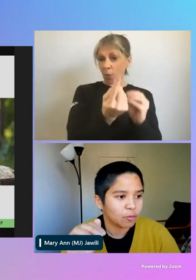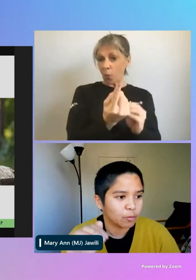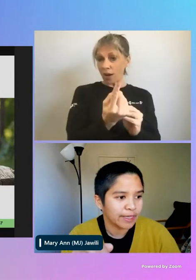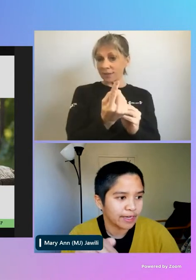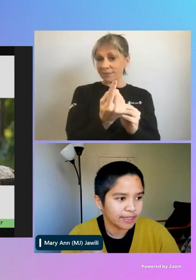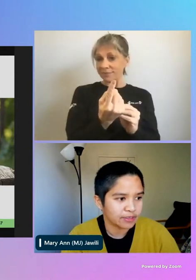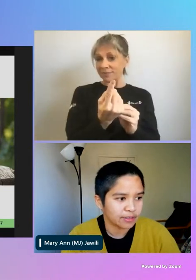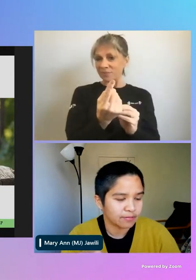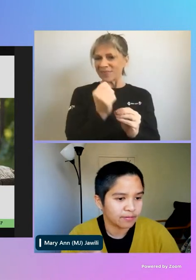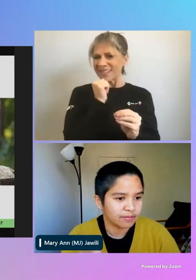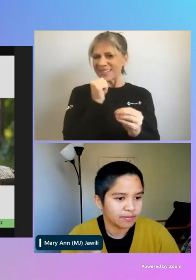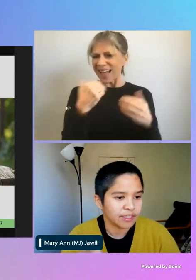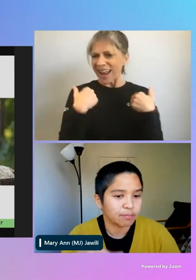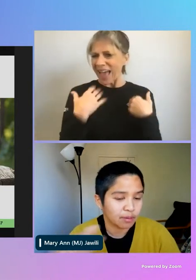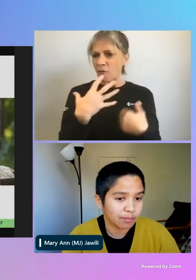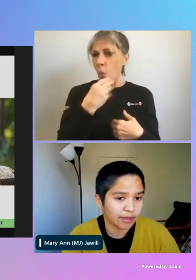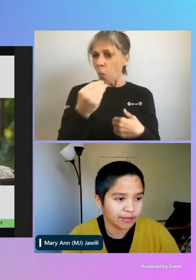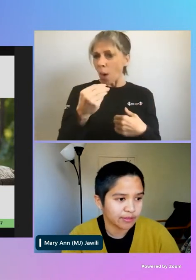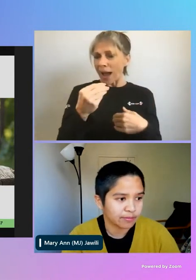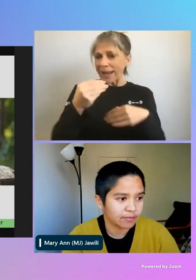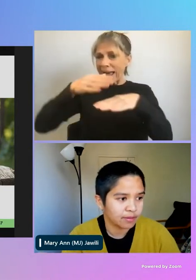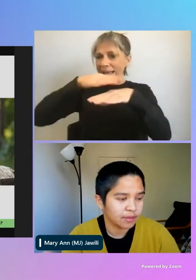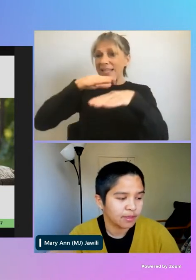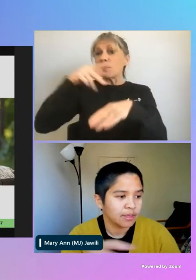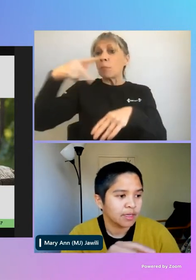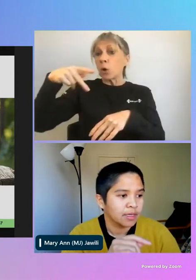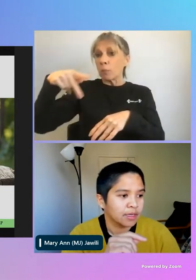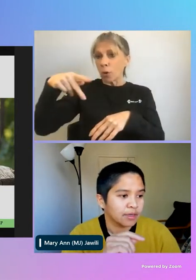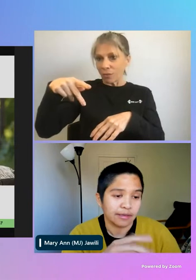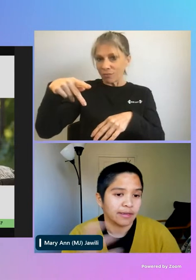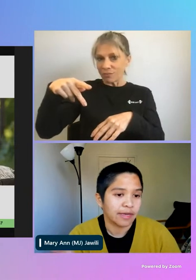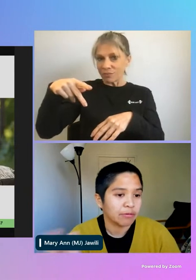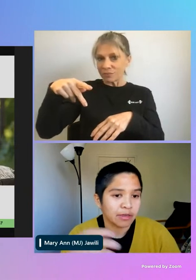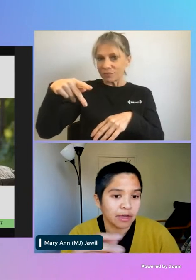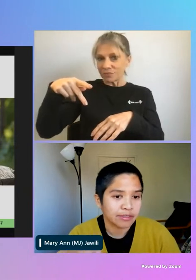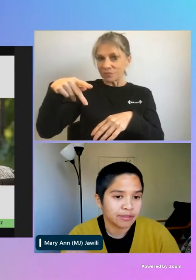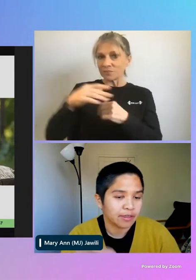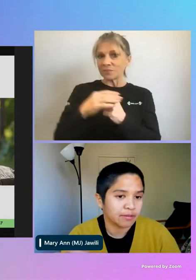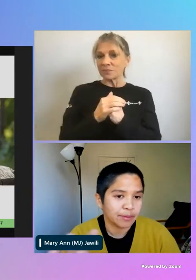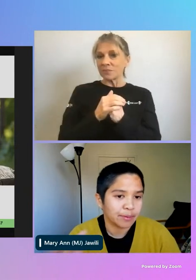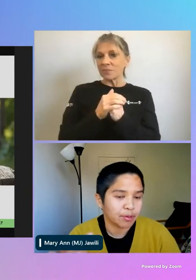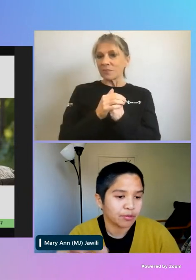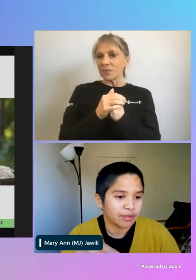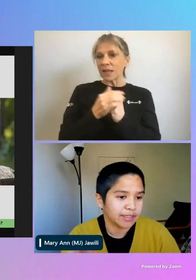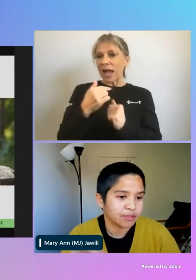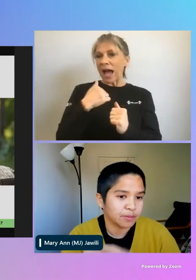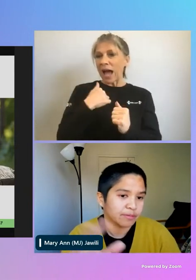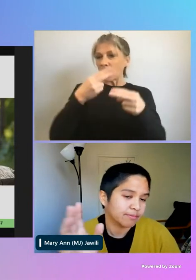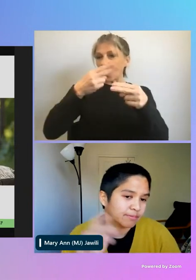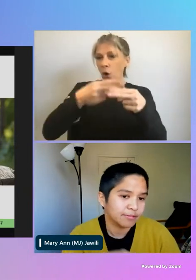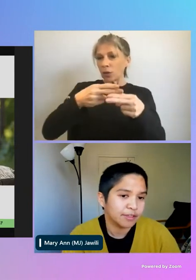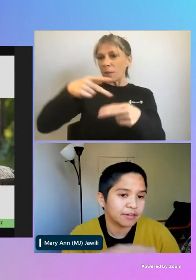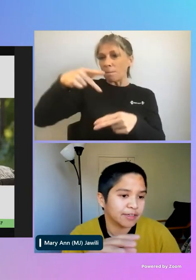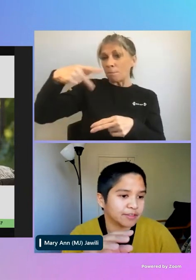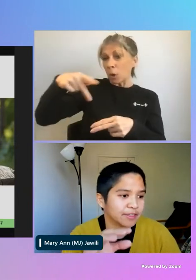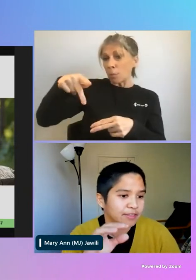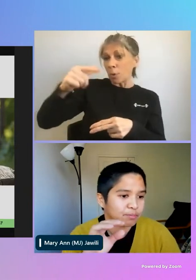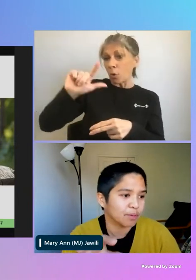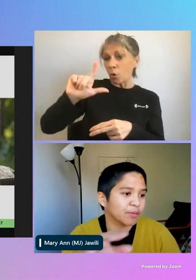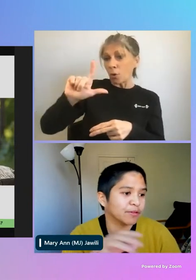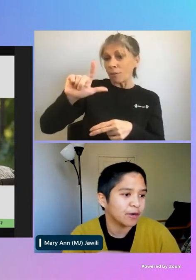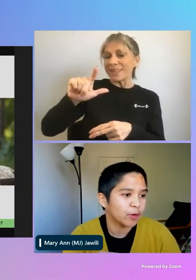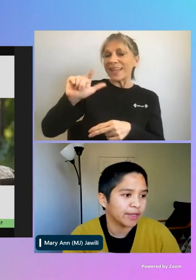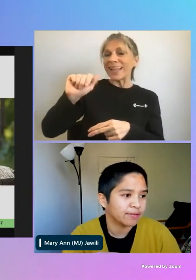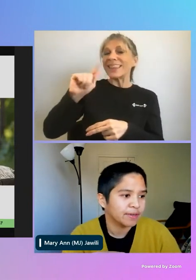have white icing. It's purple icing. I would actually call it maybe purple glaze, but nonetheless,